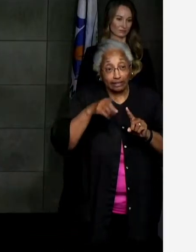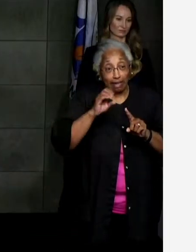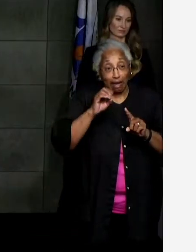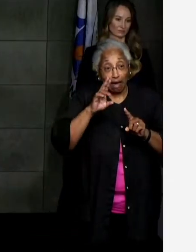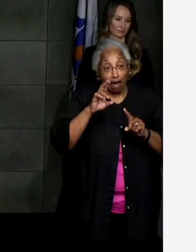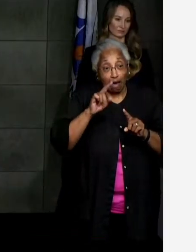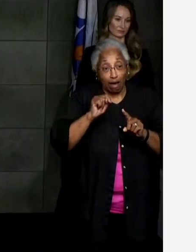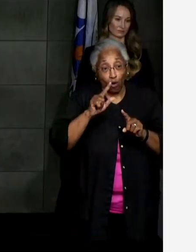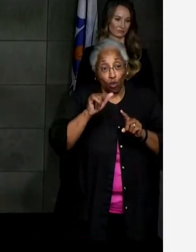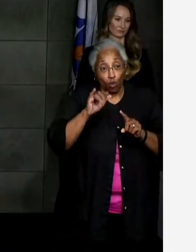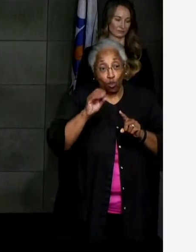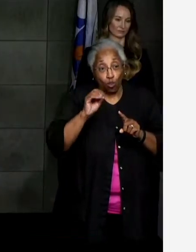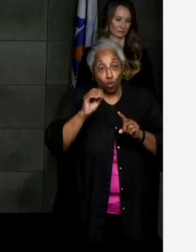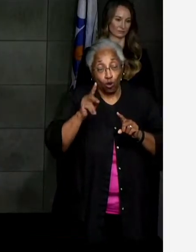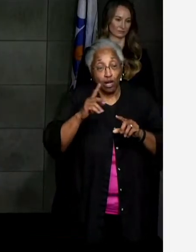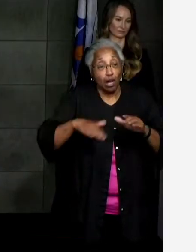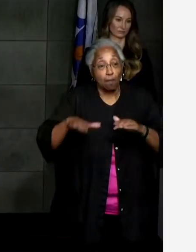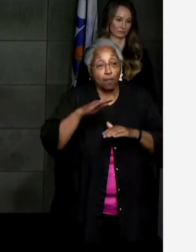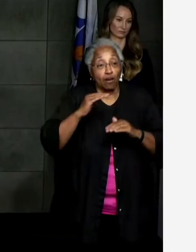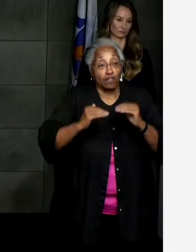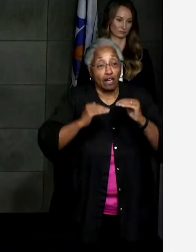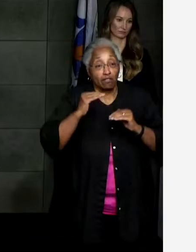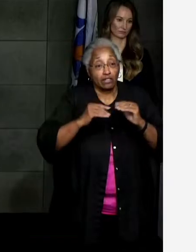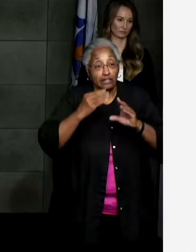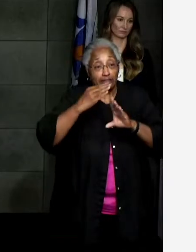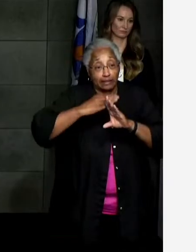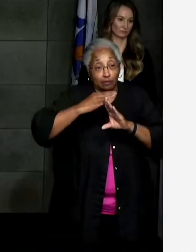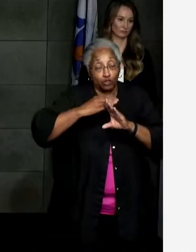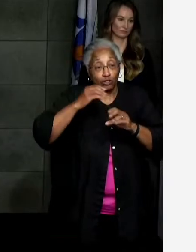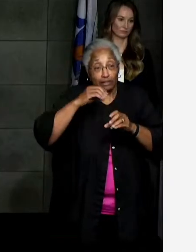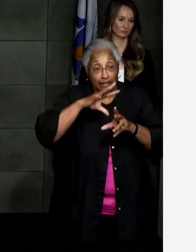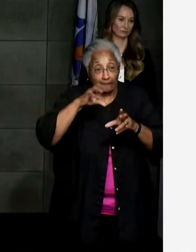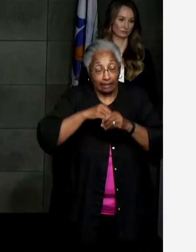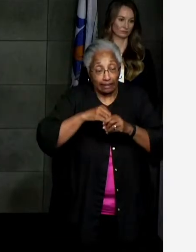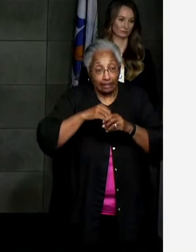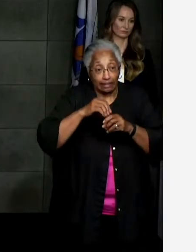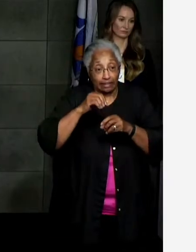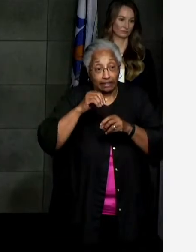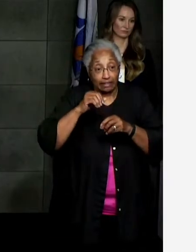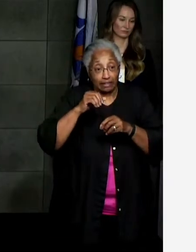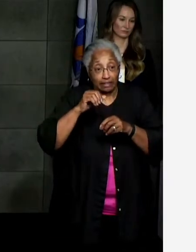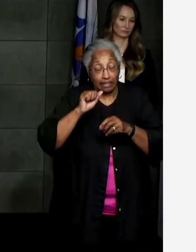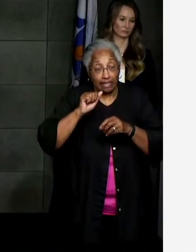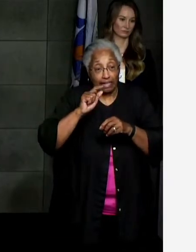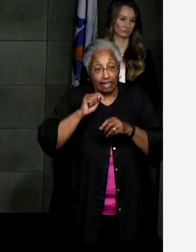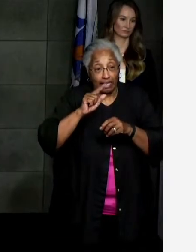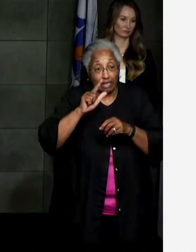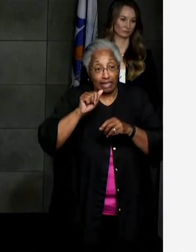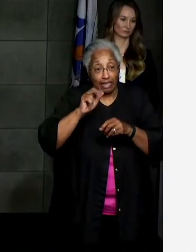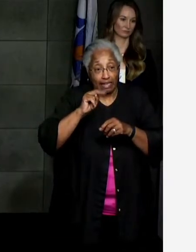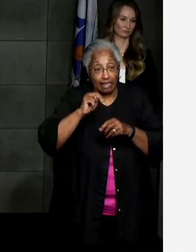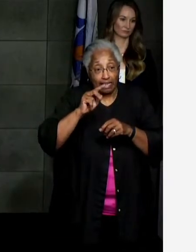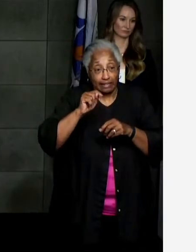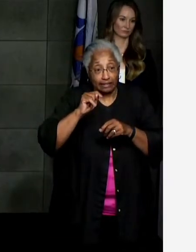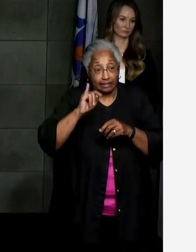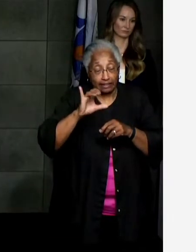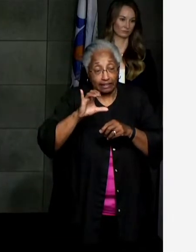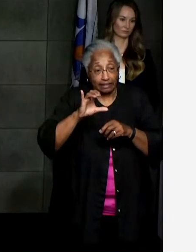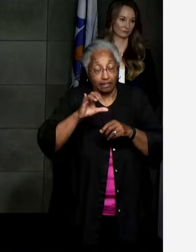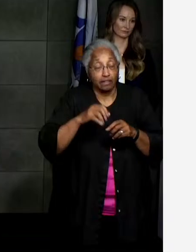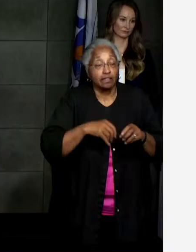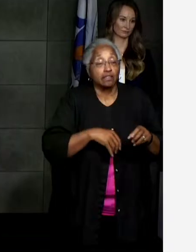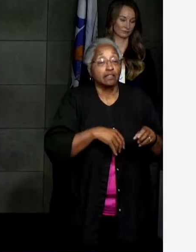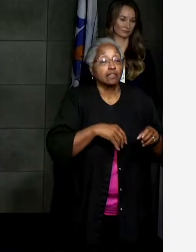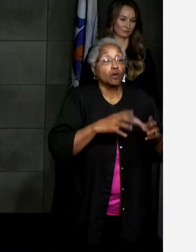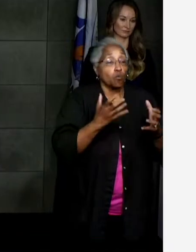the above average temperatures in the Atlantic. How much of a factor is climate change in that ocean temperature